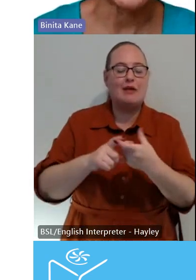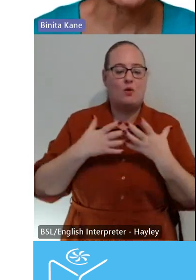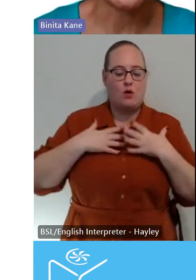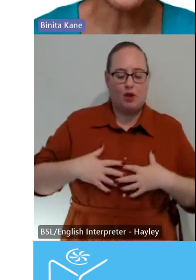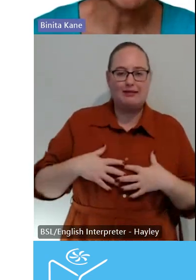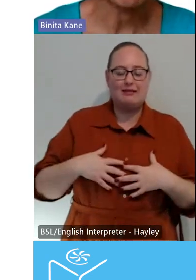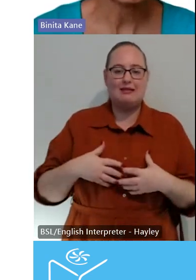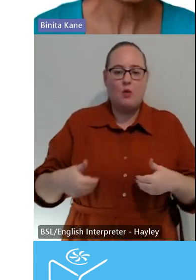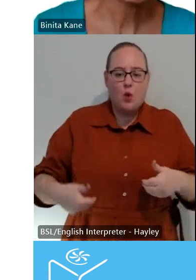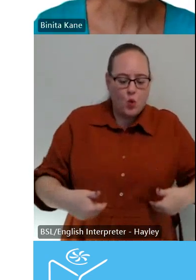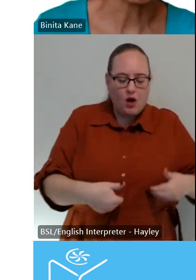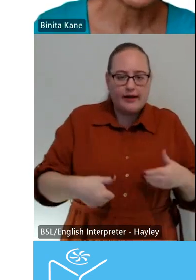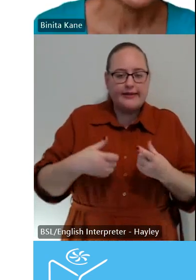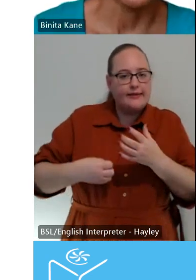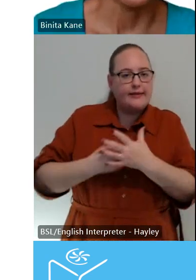systems. Next slide.